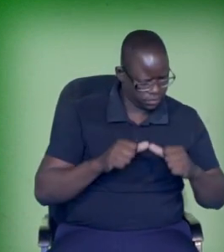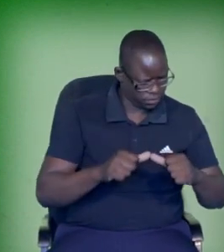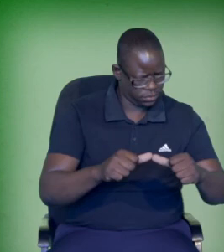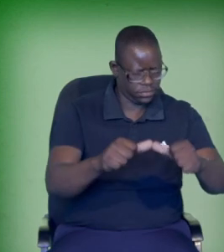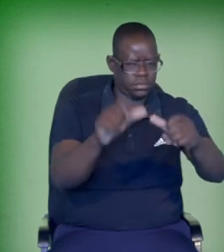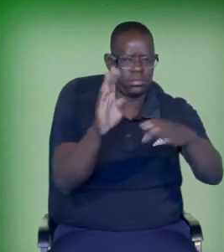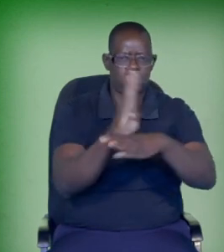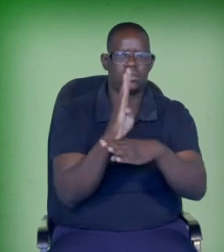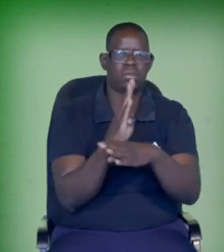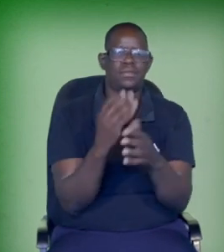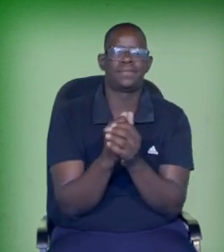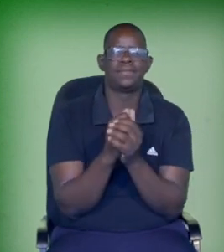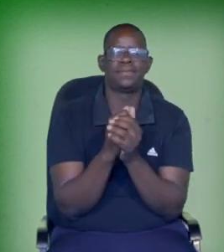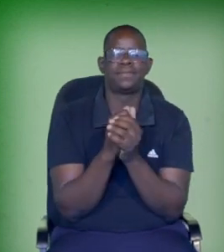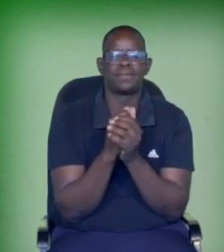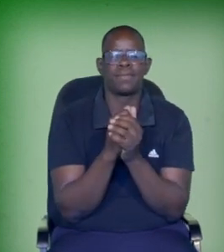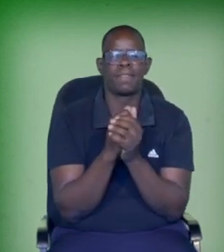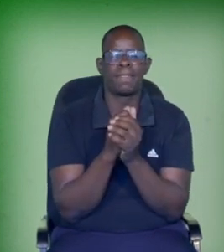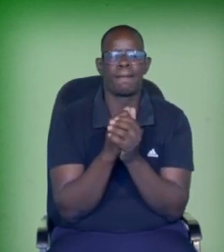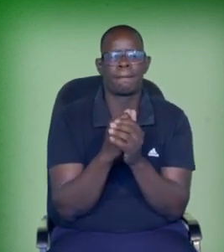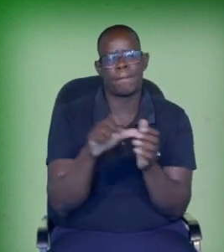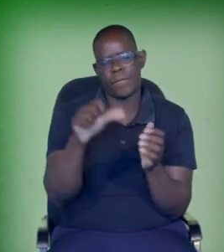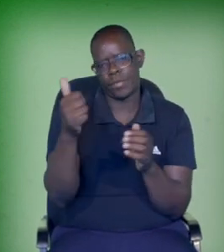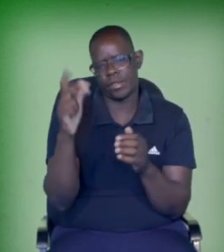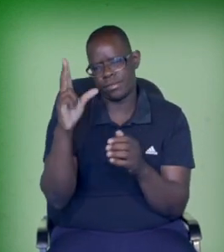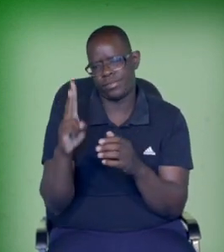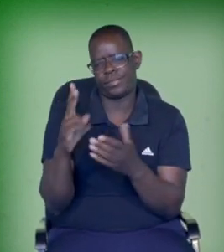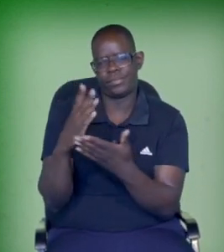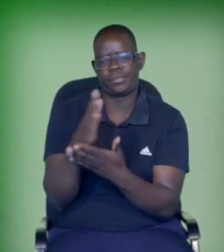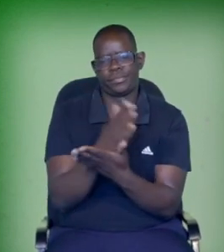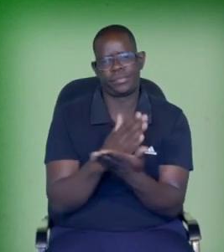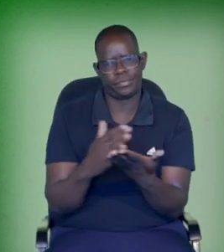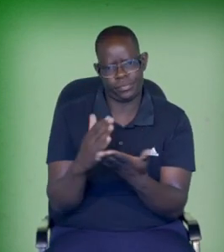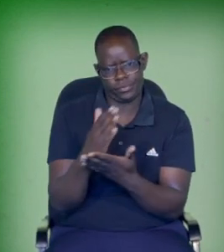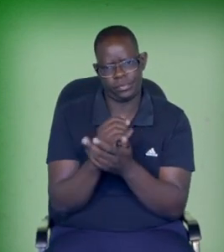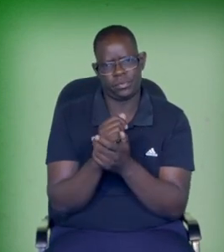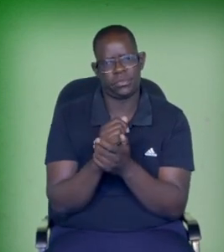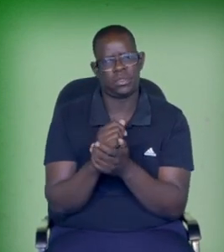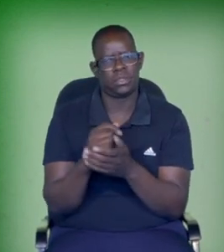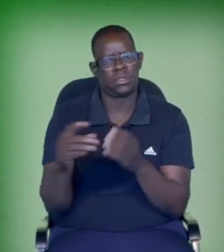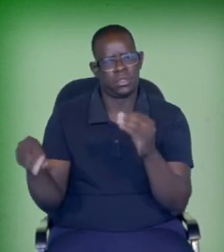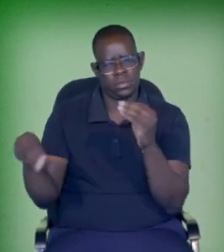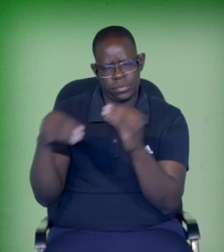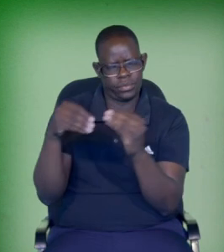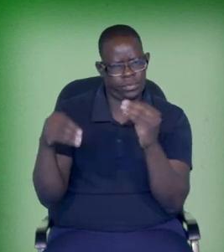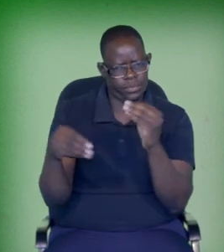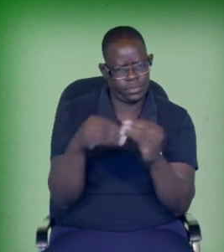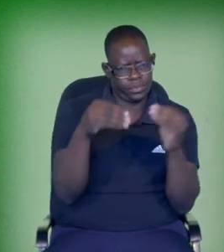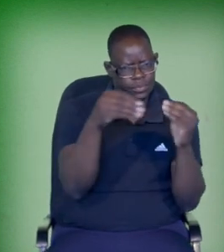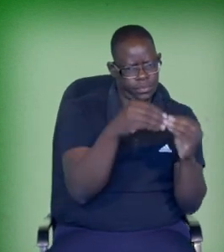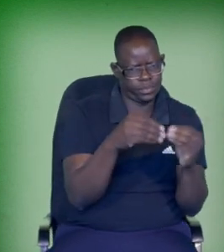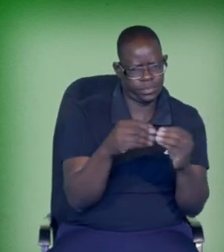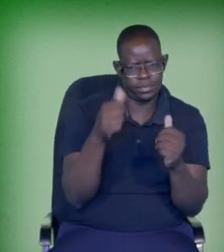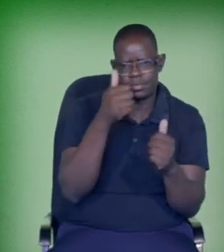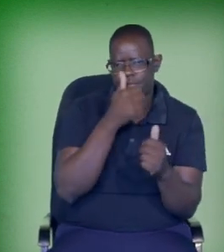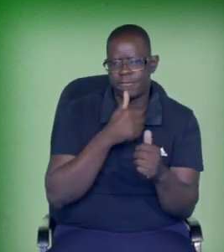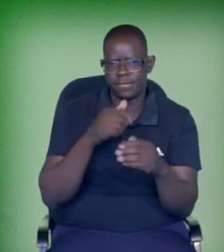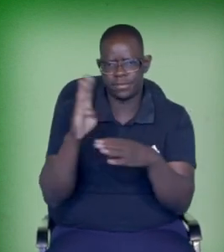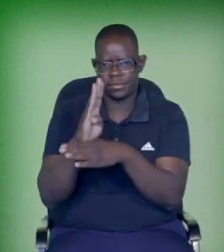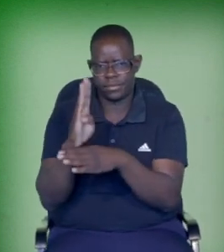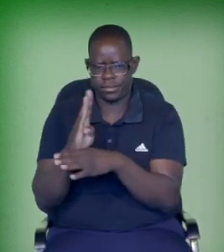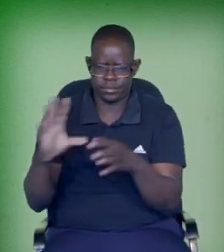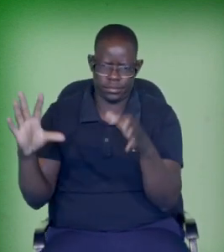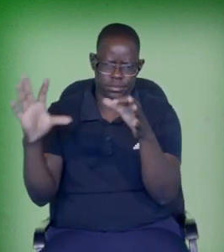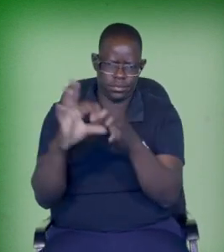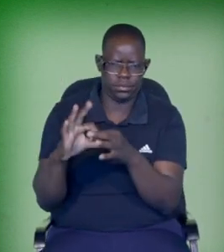continue. Yes, there will still be other shareholder stations. More capital can be obtained by a private company, by a